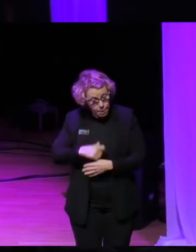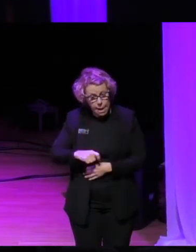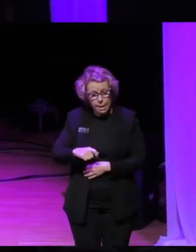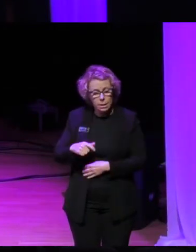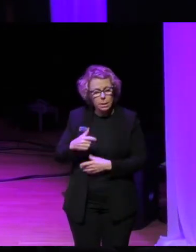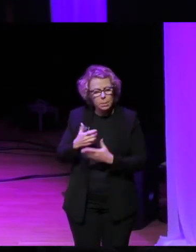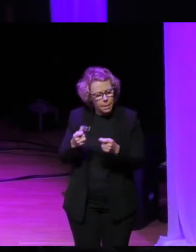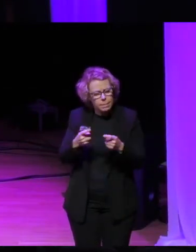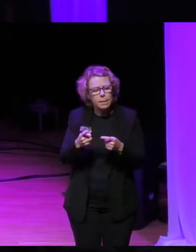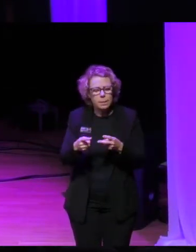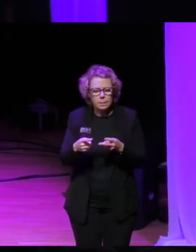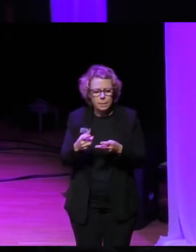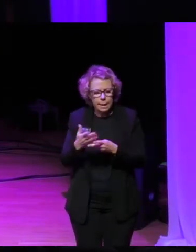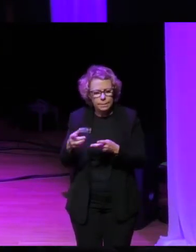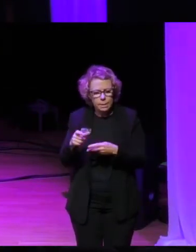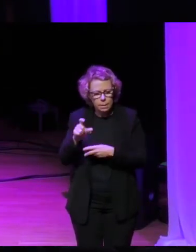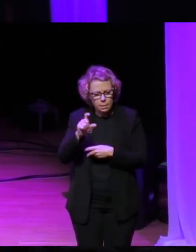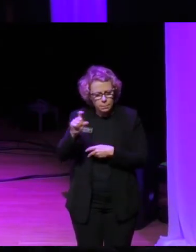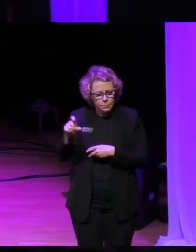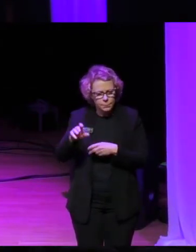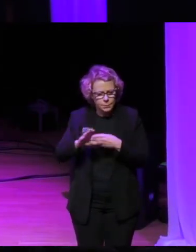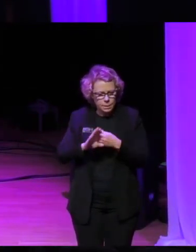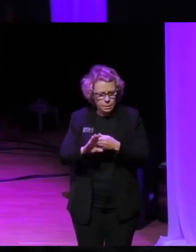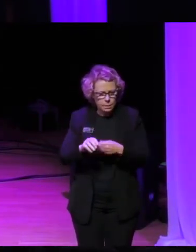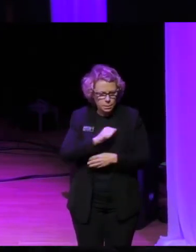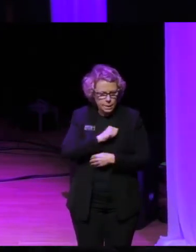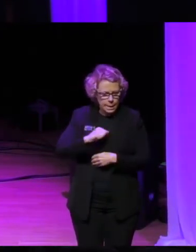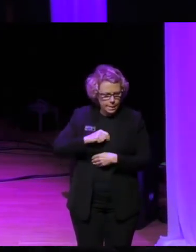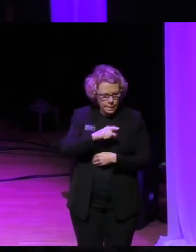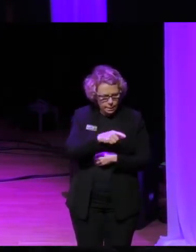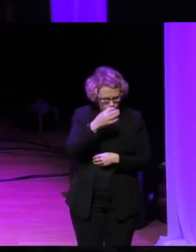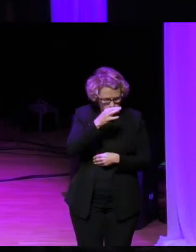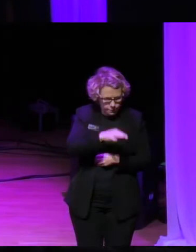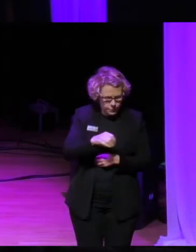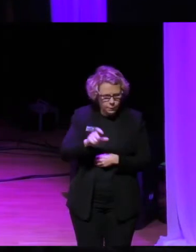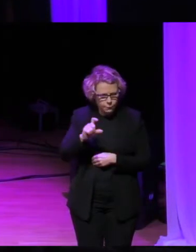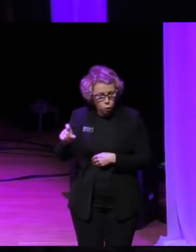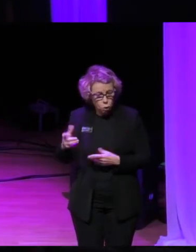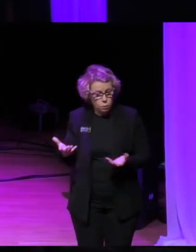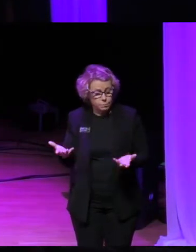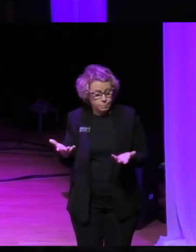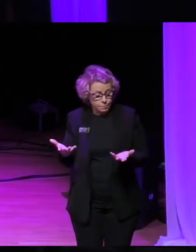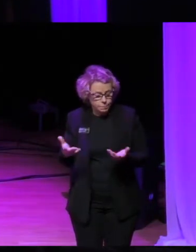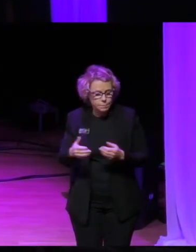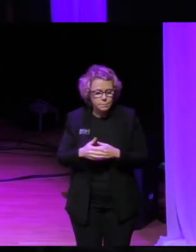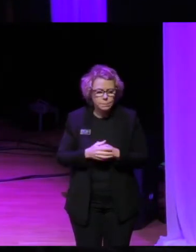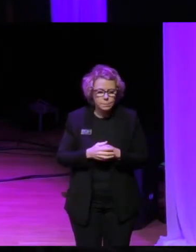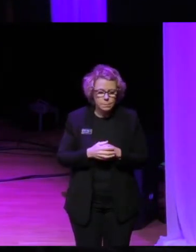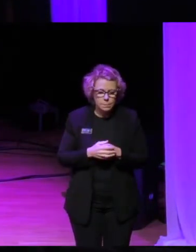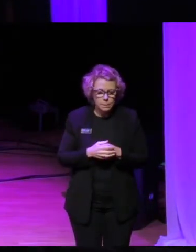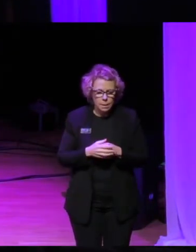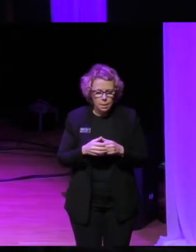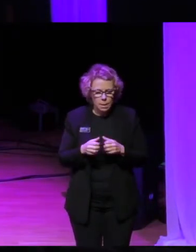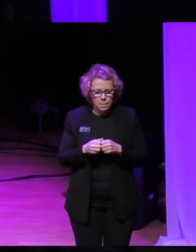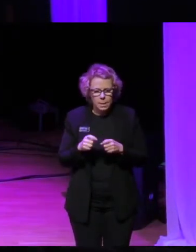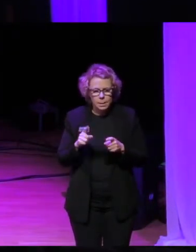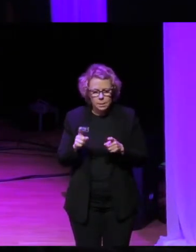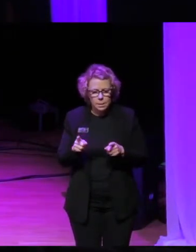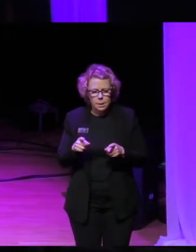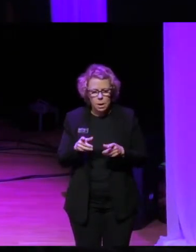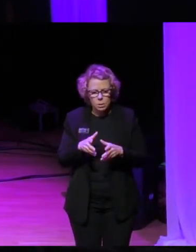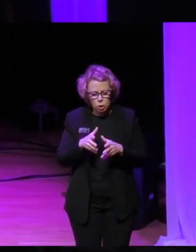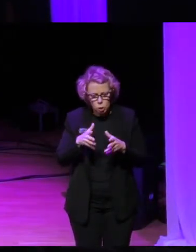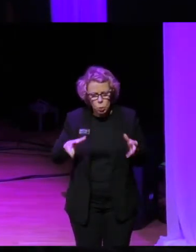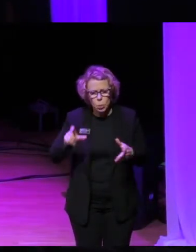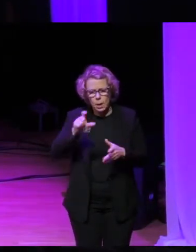is very much that when you have large social media companies that in effect control what now serves as the public square,